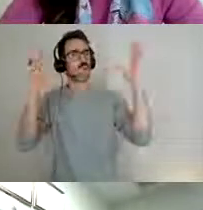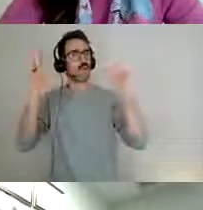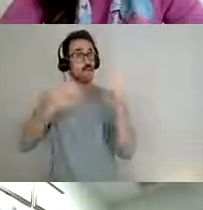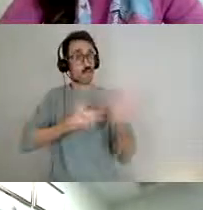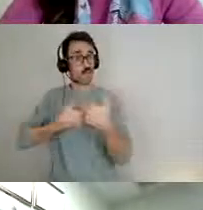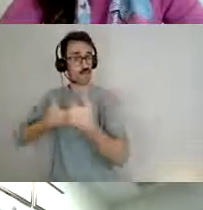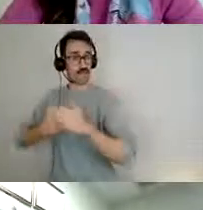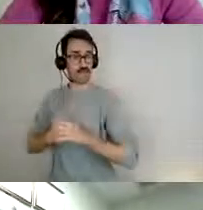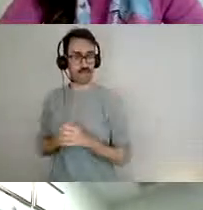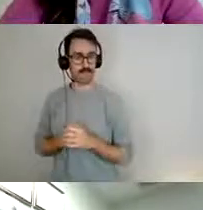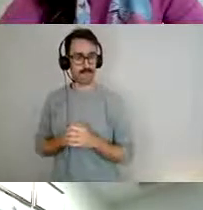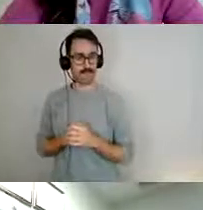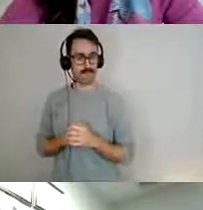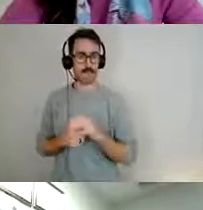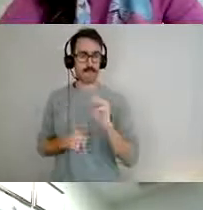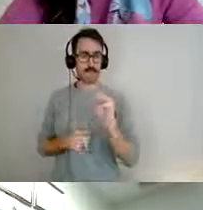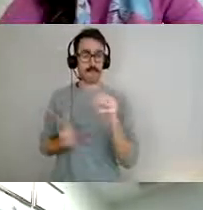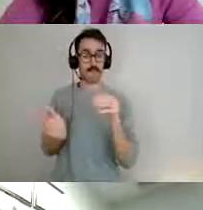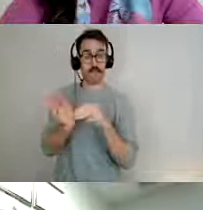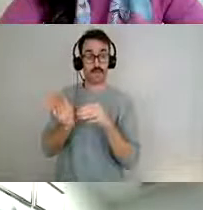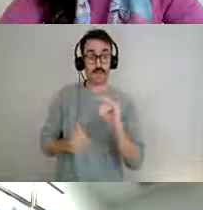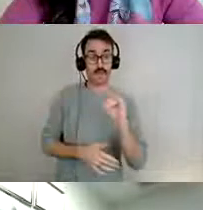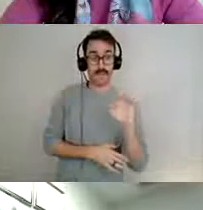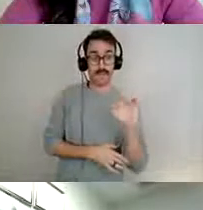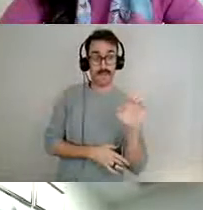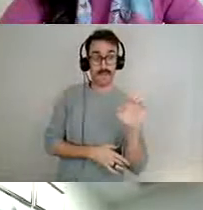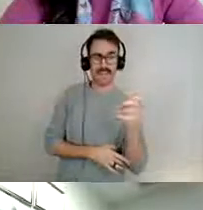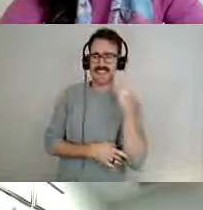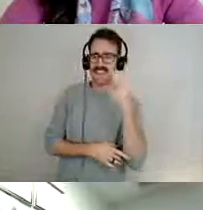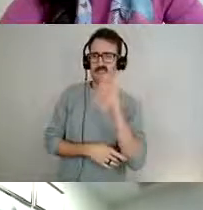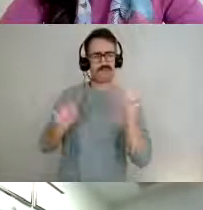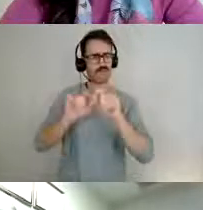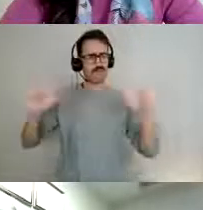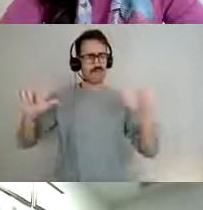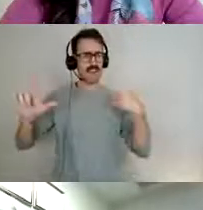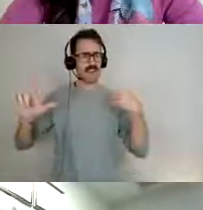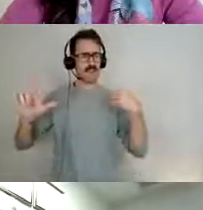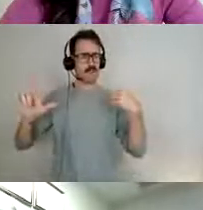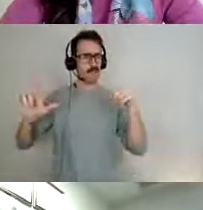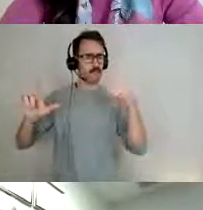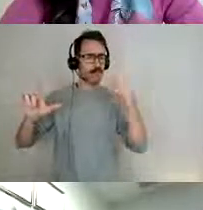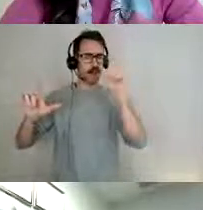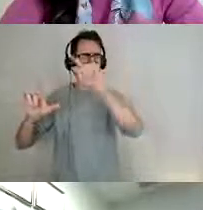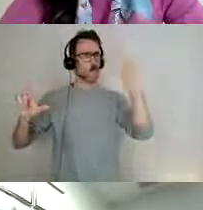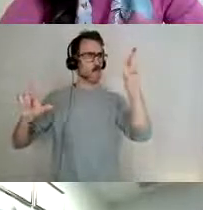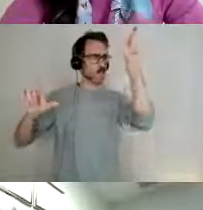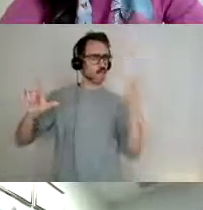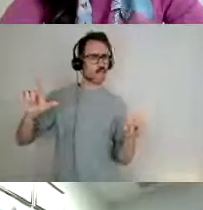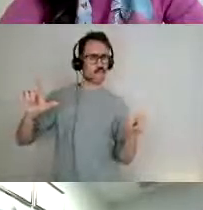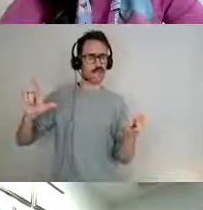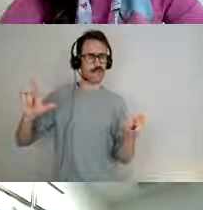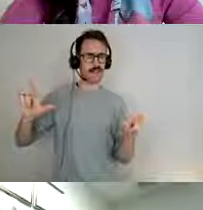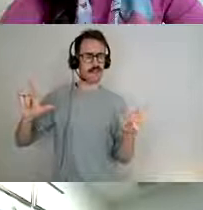Christine, part of the screen is blocked off by vertical blue bars, vertical and horizontal blue